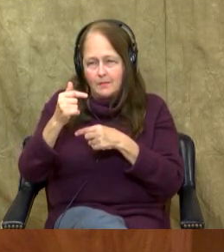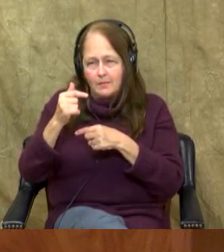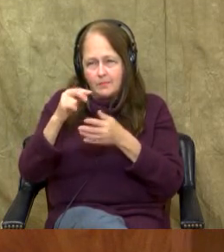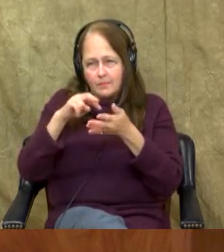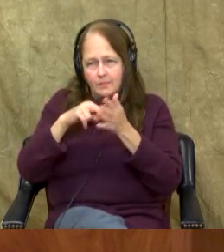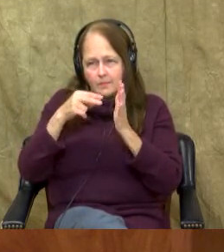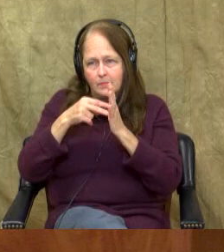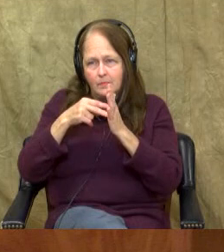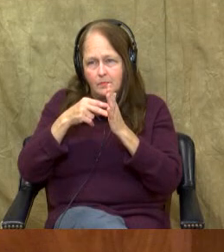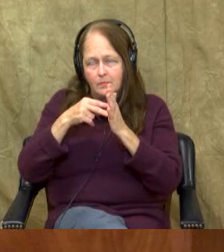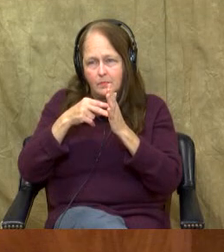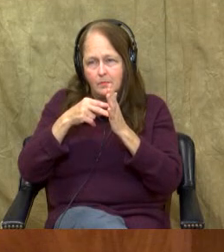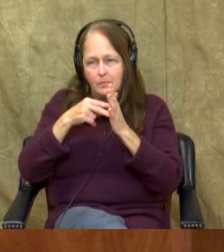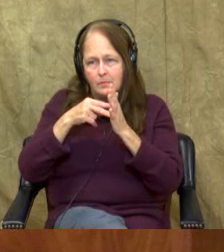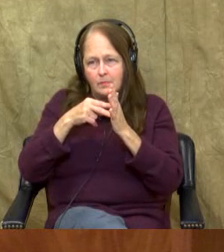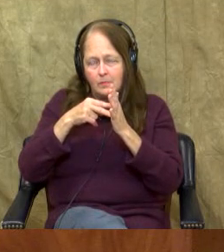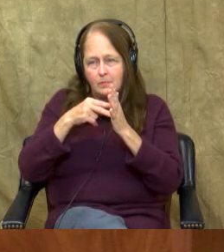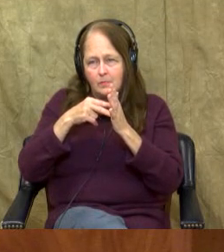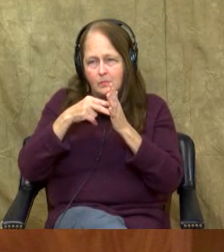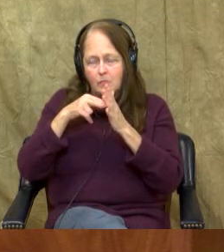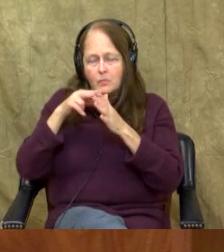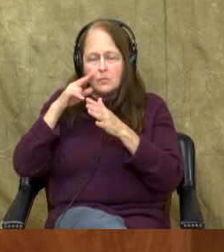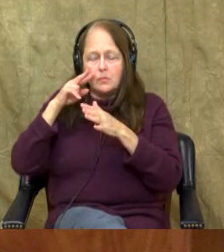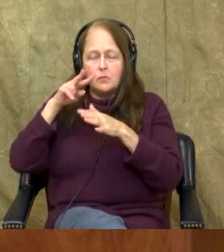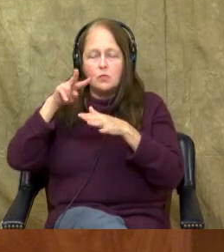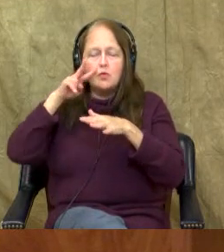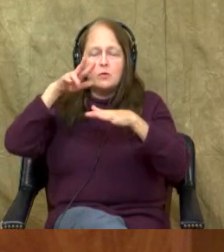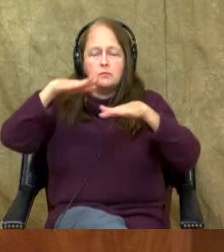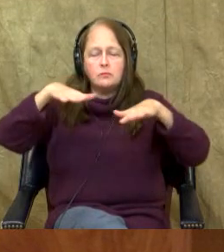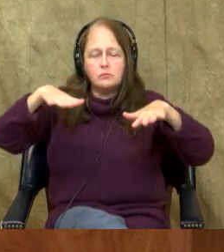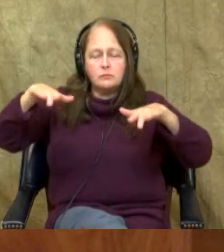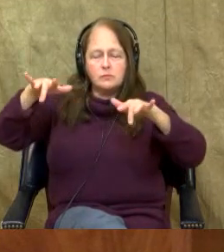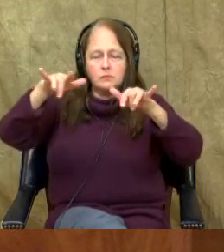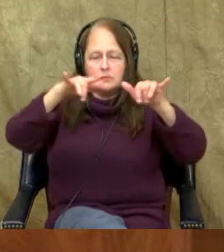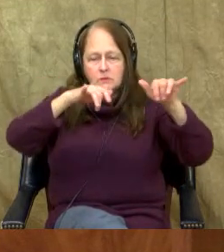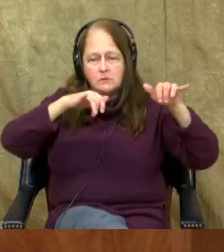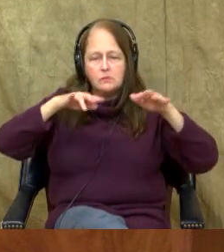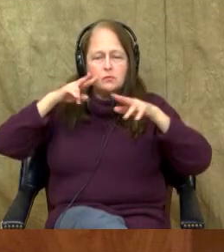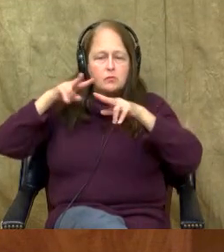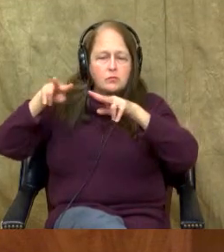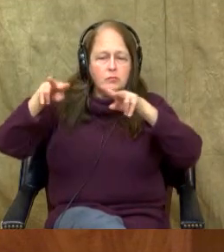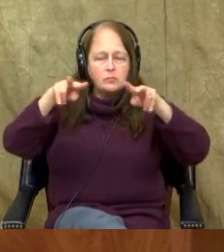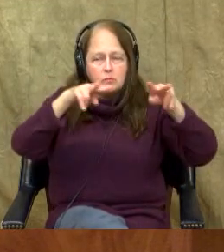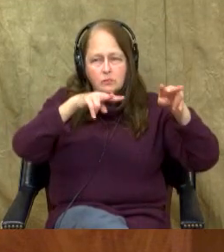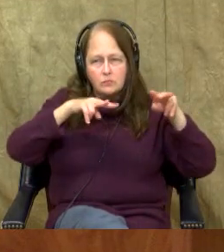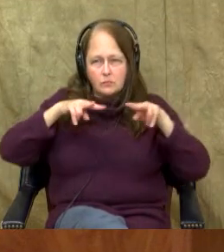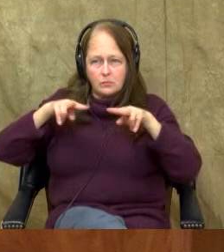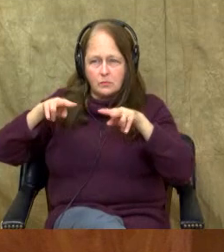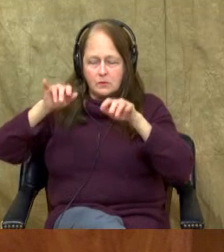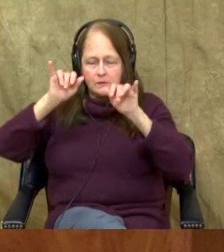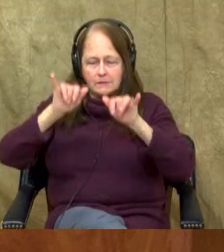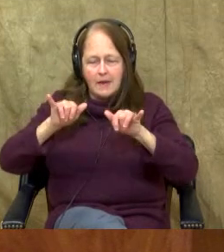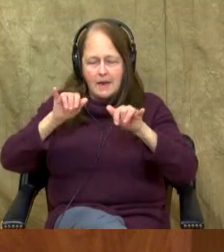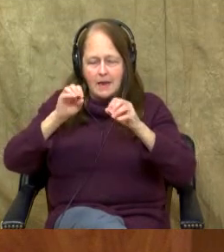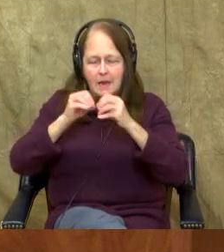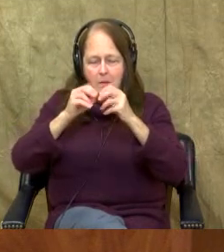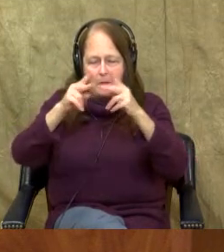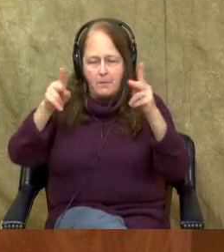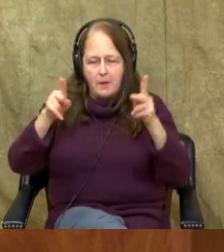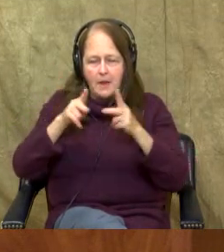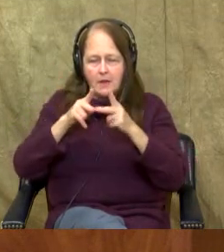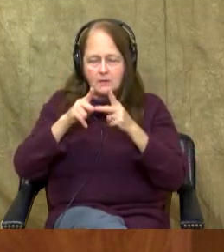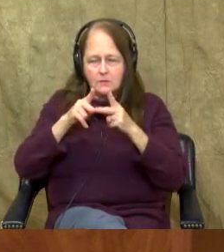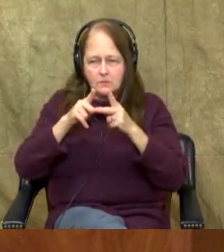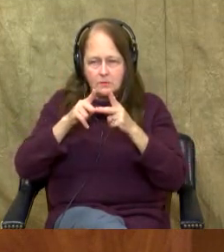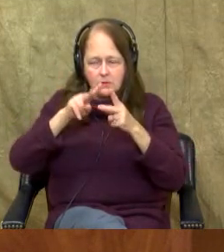Well, it means to kind of linger over something and just stay in that place.